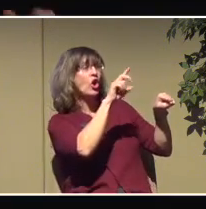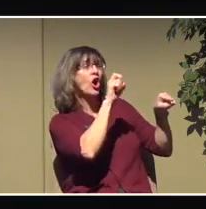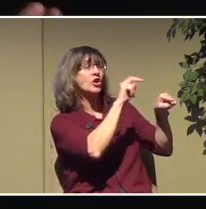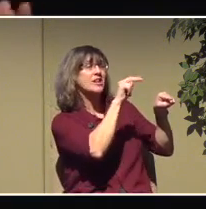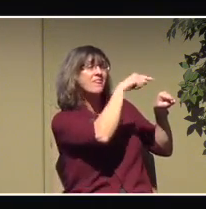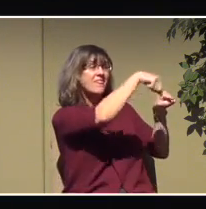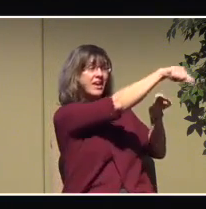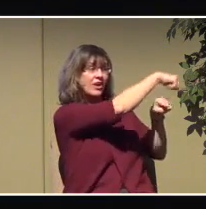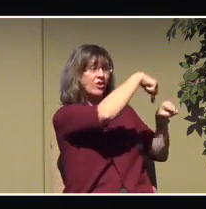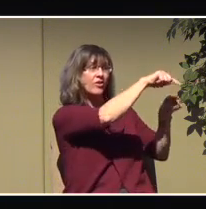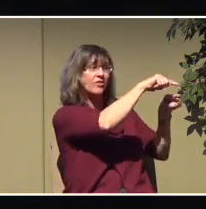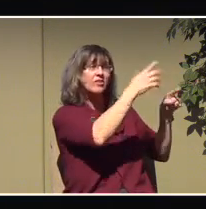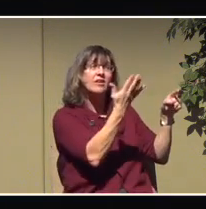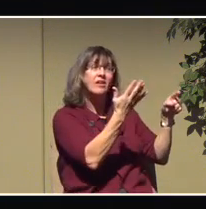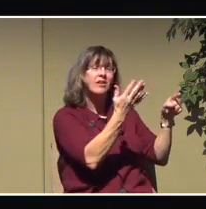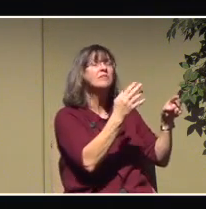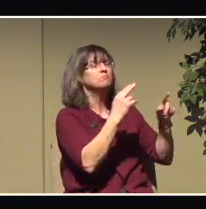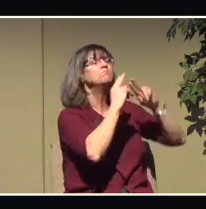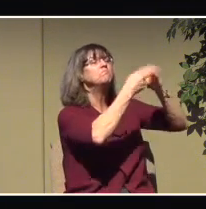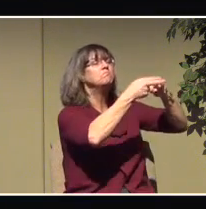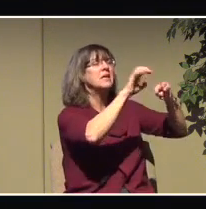And what happened in that garden?